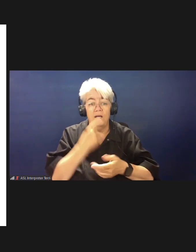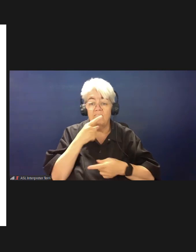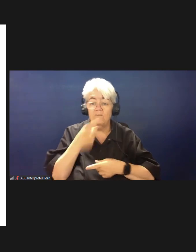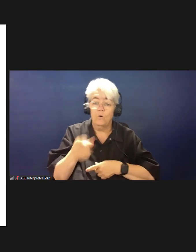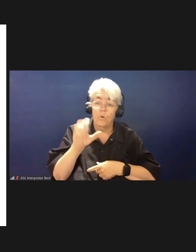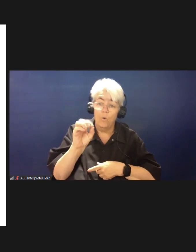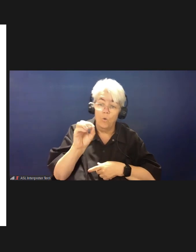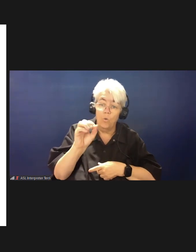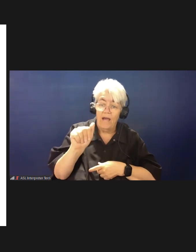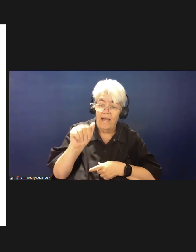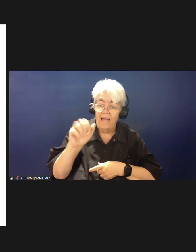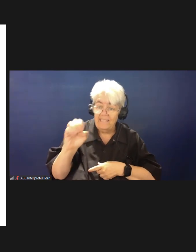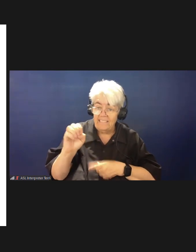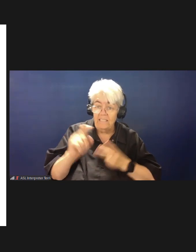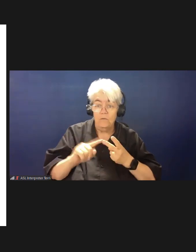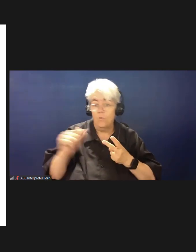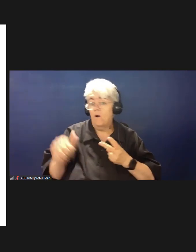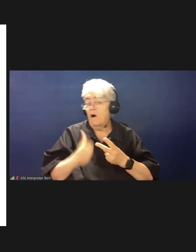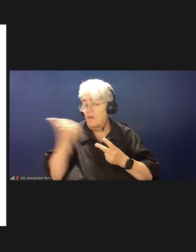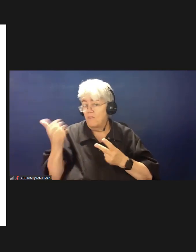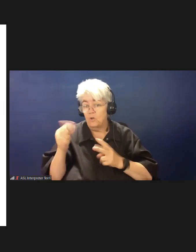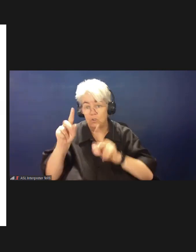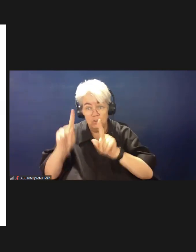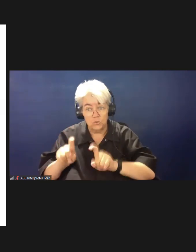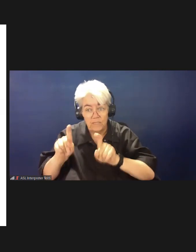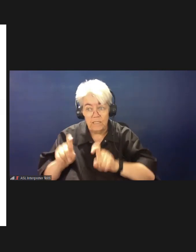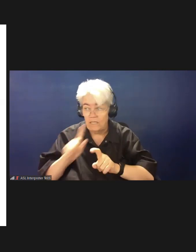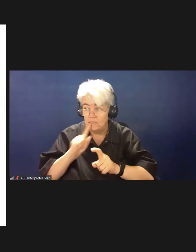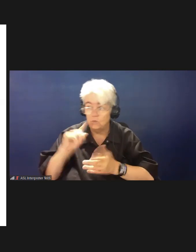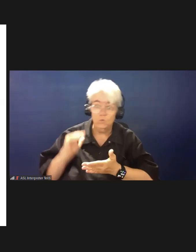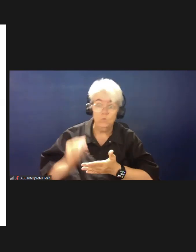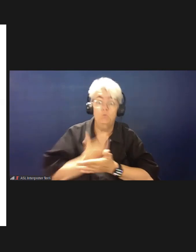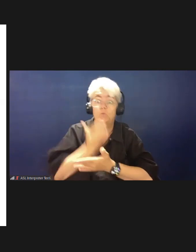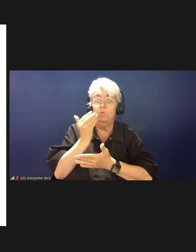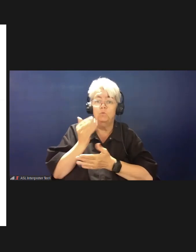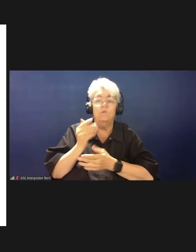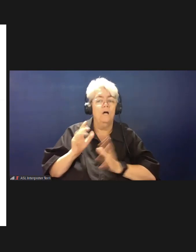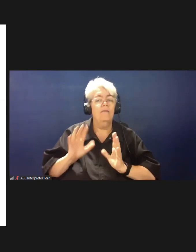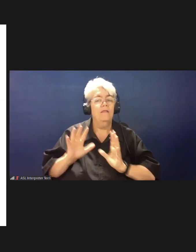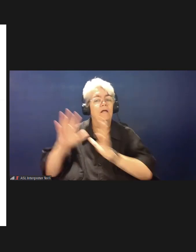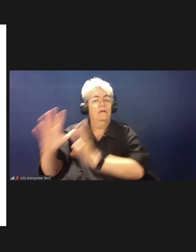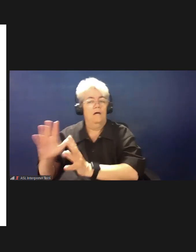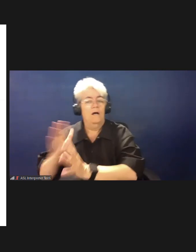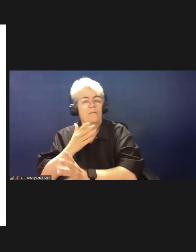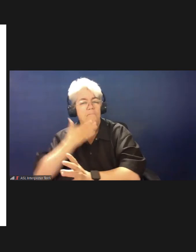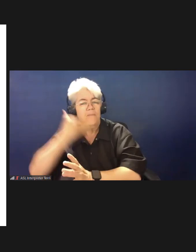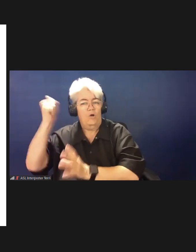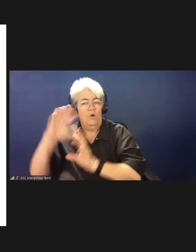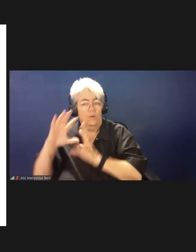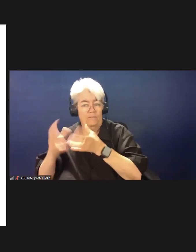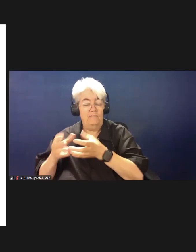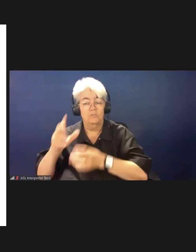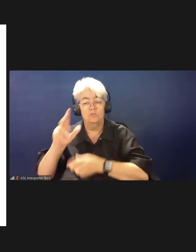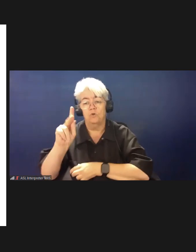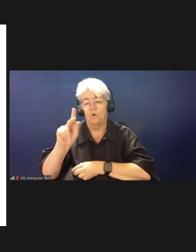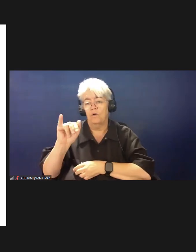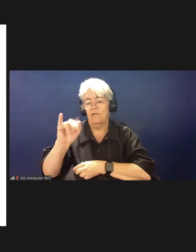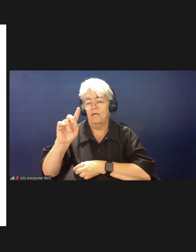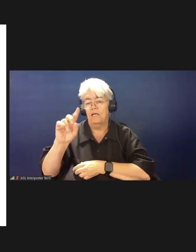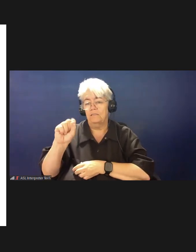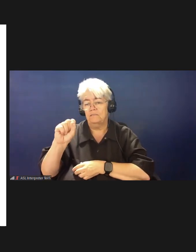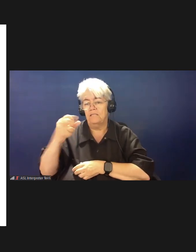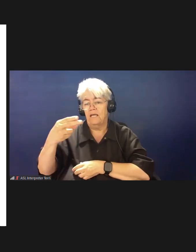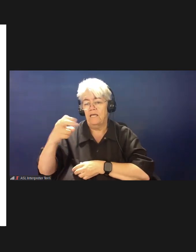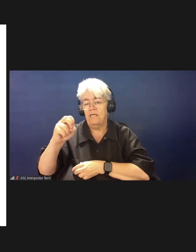other evidence-based screening is a new topic. So if you go to kidshearing.org, you'll find